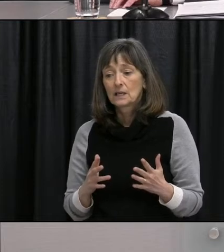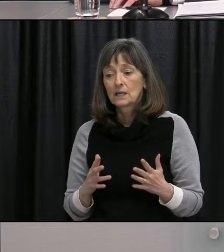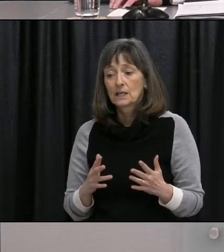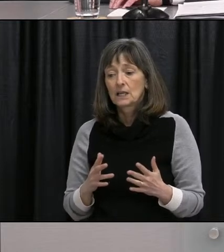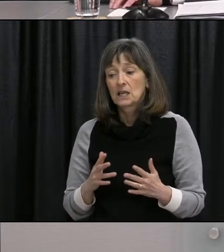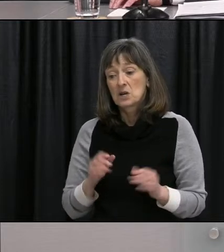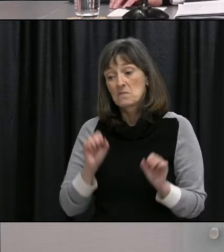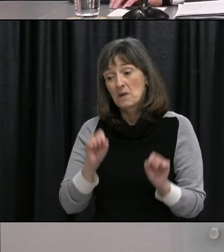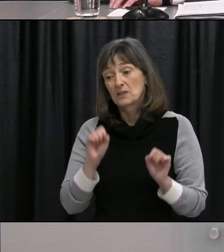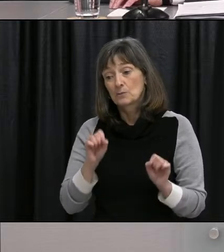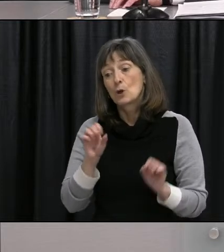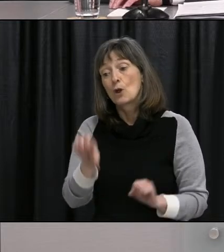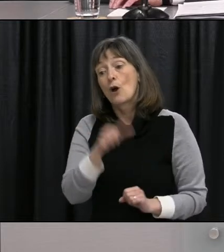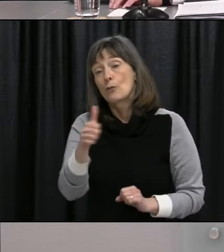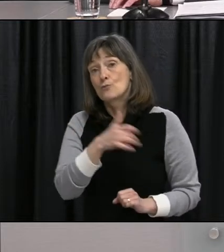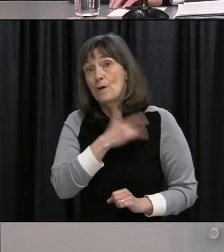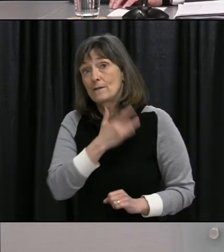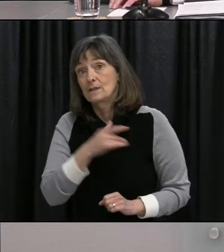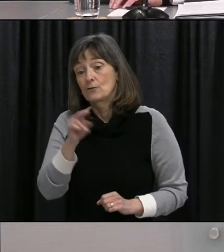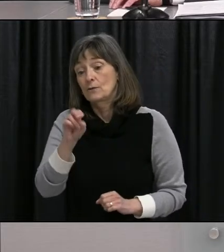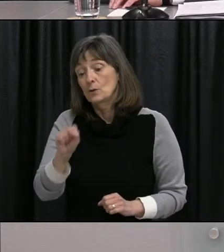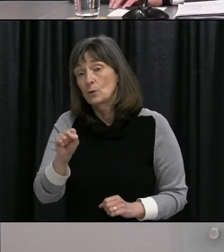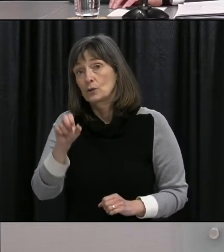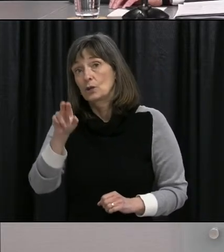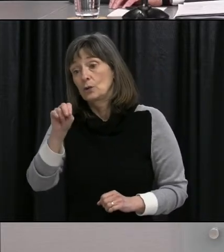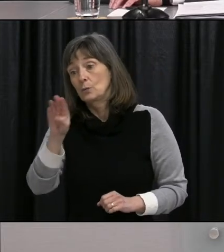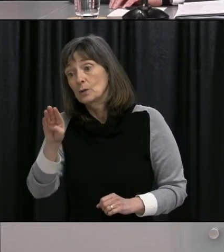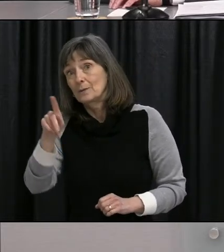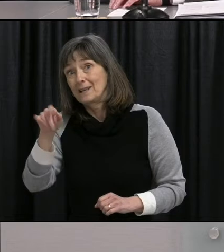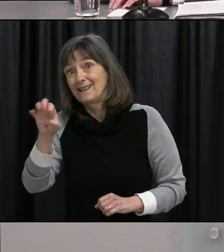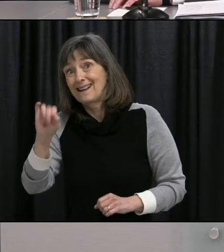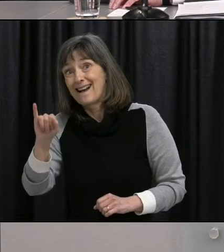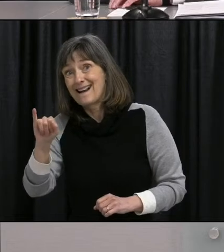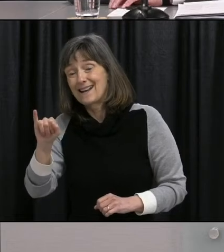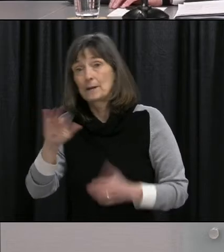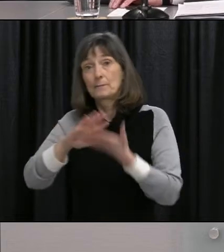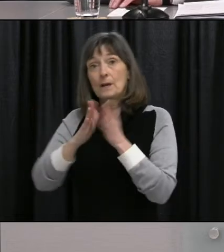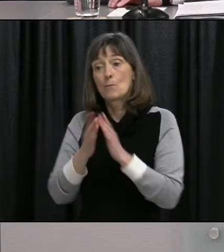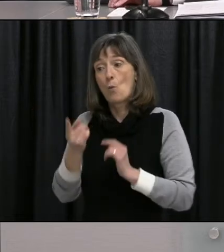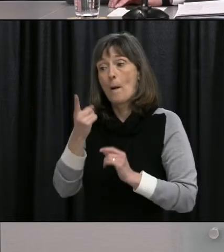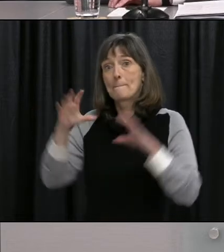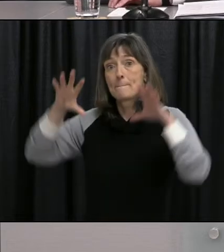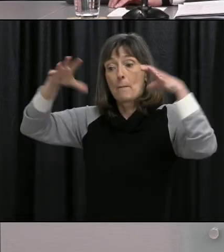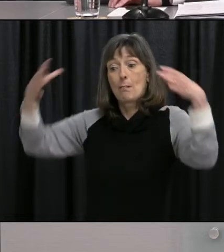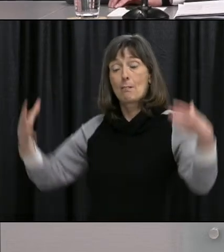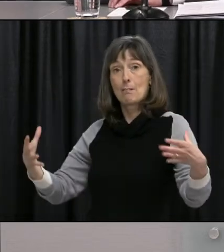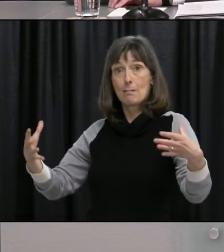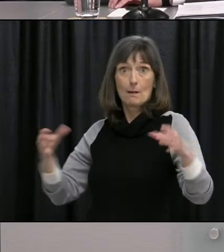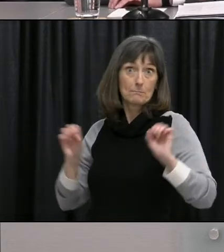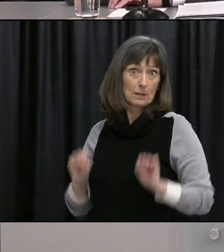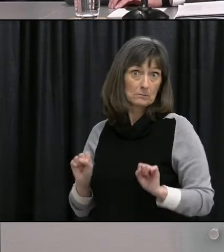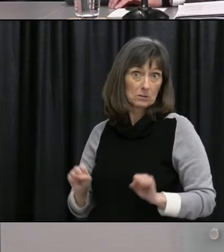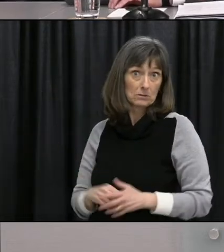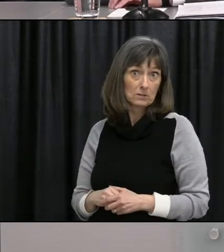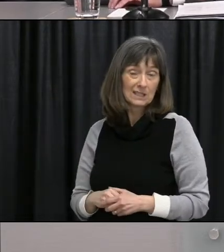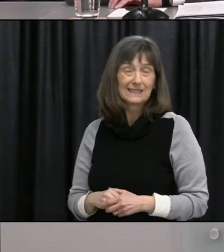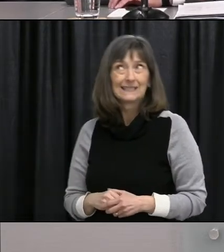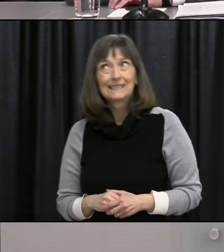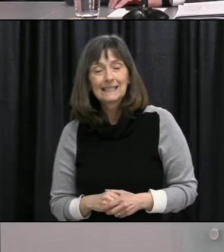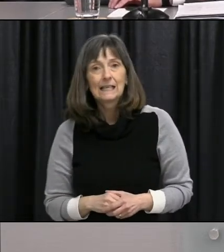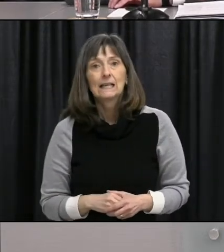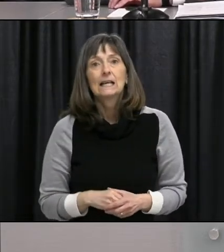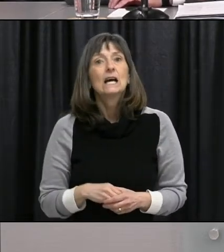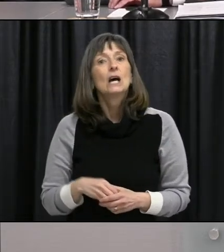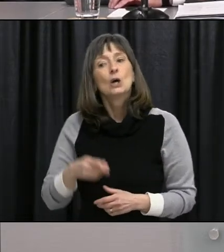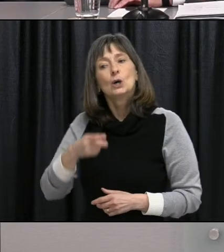Atlantic bubble being implemented? So the Atlantic bubble is something that gets, discussed, on a really a bi-weekly basis with our